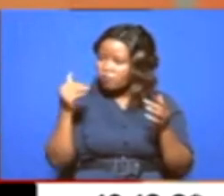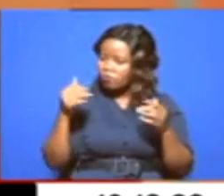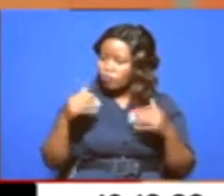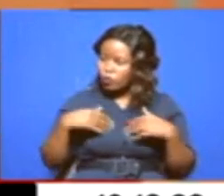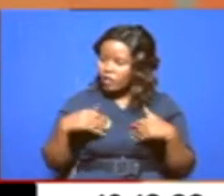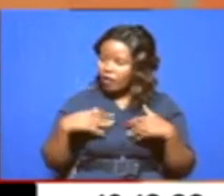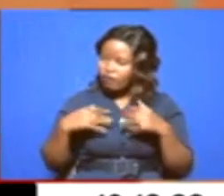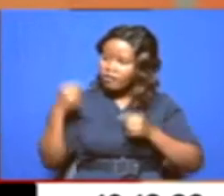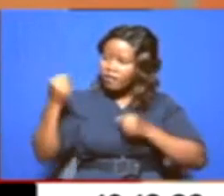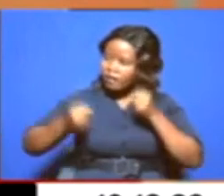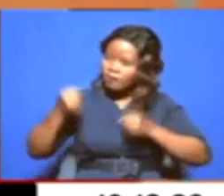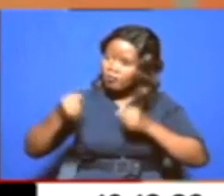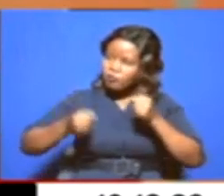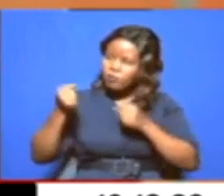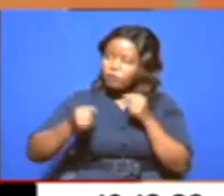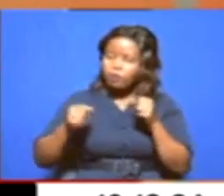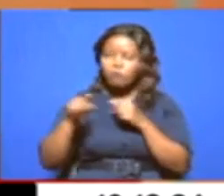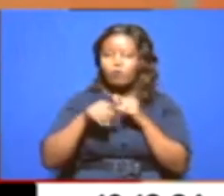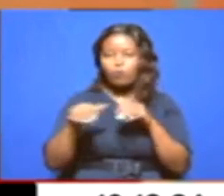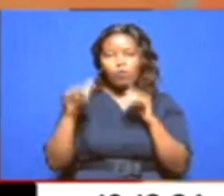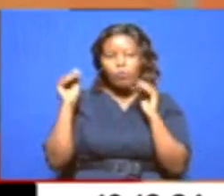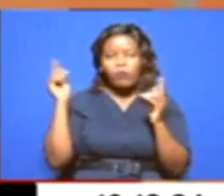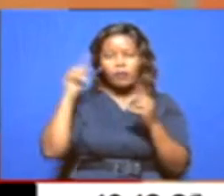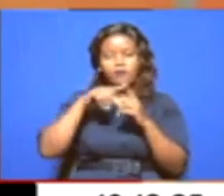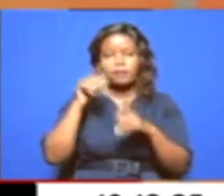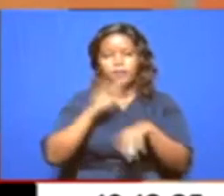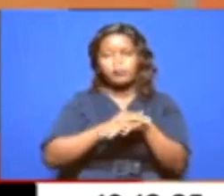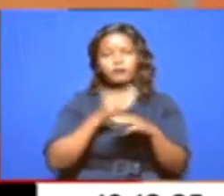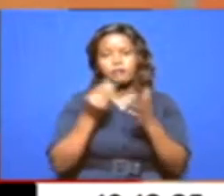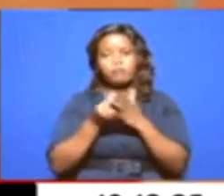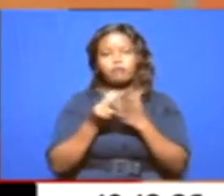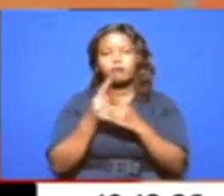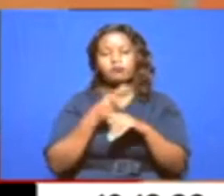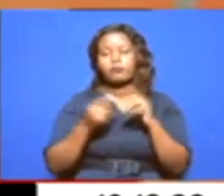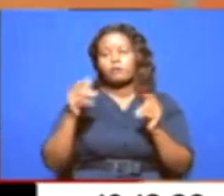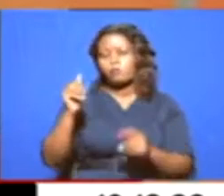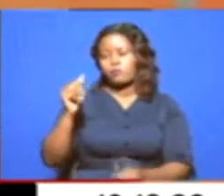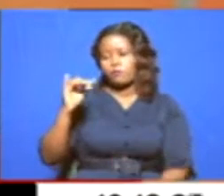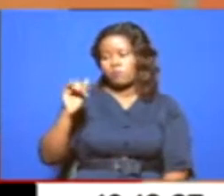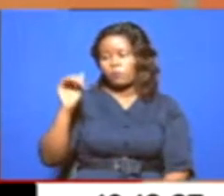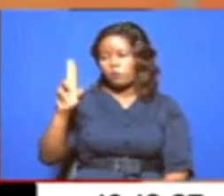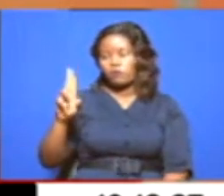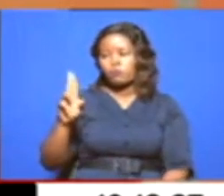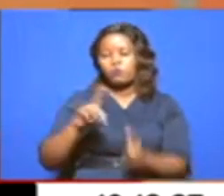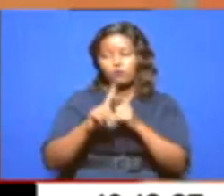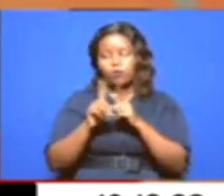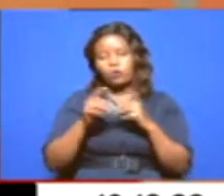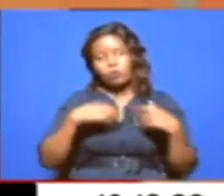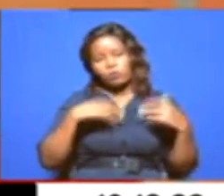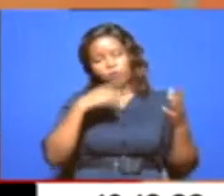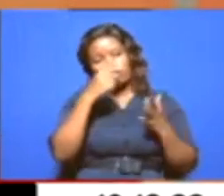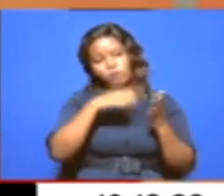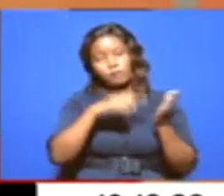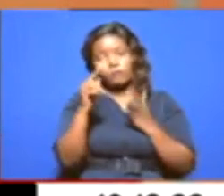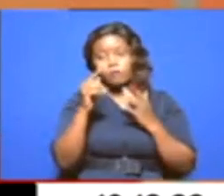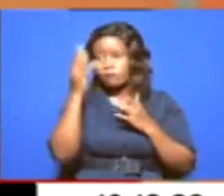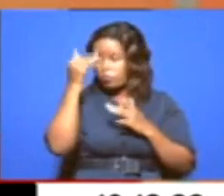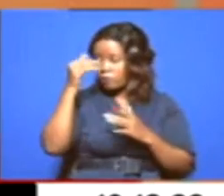we wait until the results come out from AIU. And they should give us the green light to pay. Because the government has